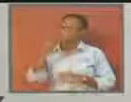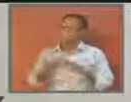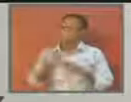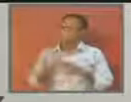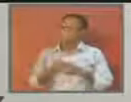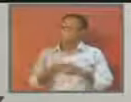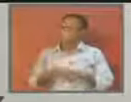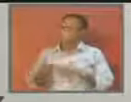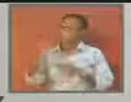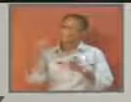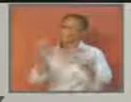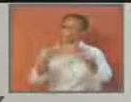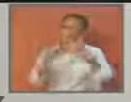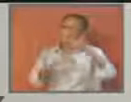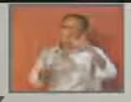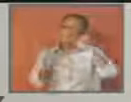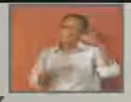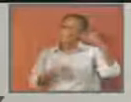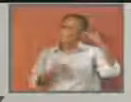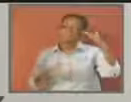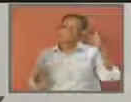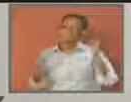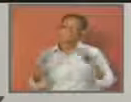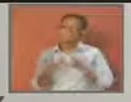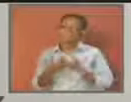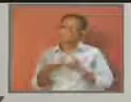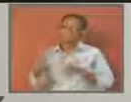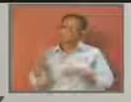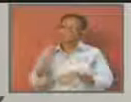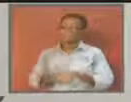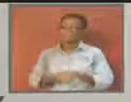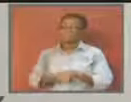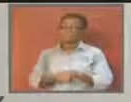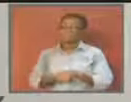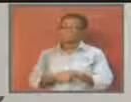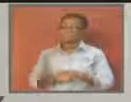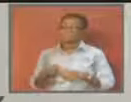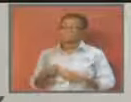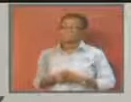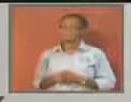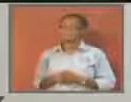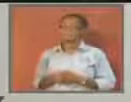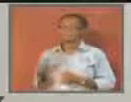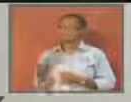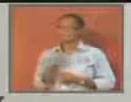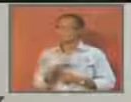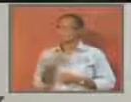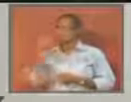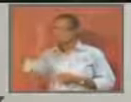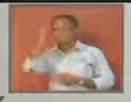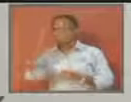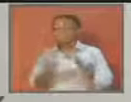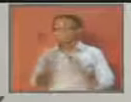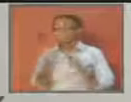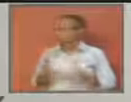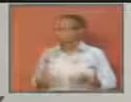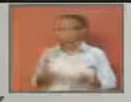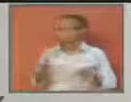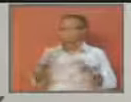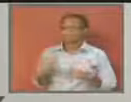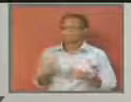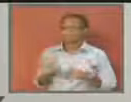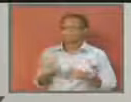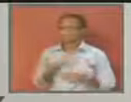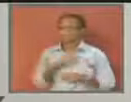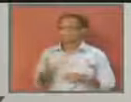also that if a person turns up, okay, once they are within the window of the 8